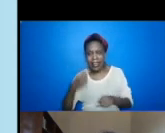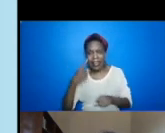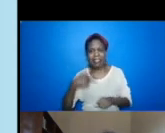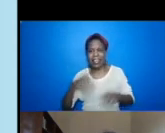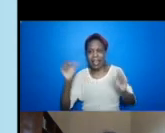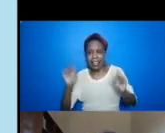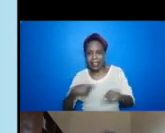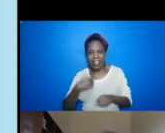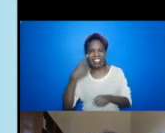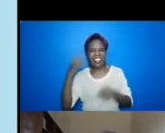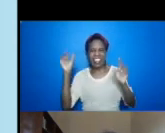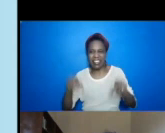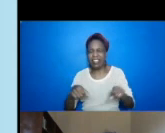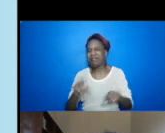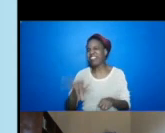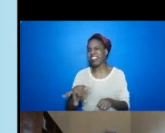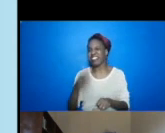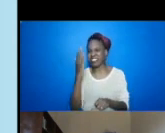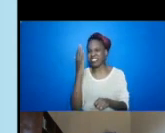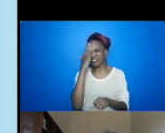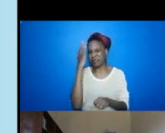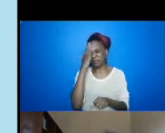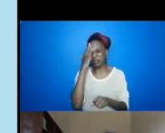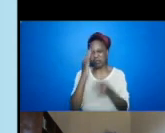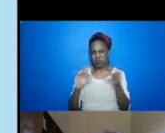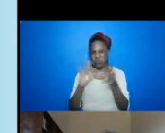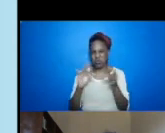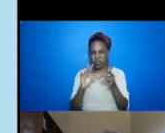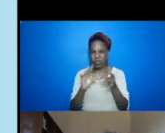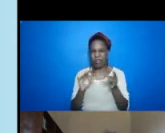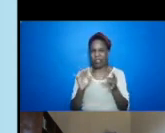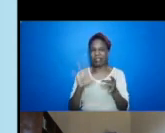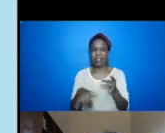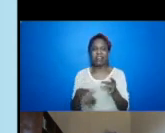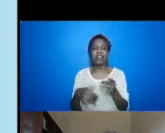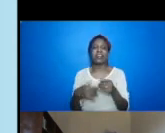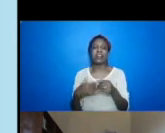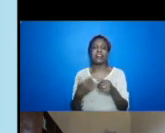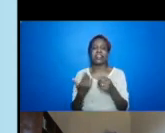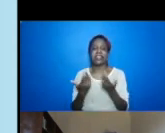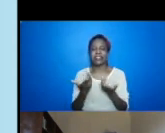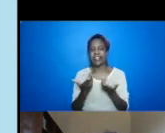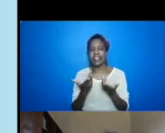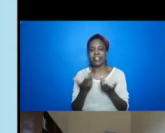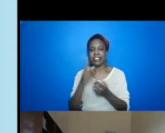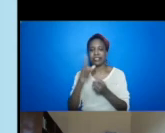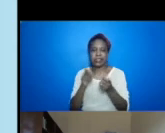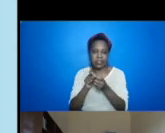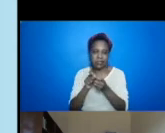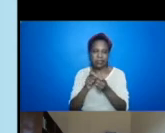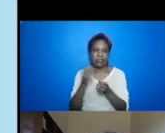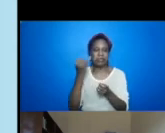observations, like what's happening today that fits inside of a Boy Who Cried Wolf narrative. Some of these narratives are